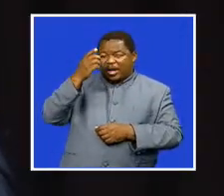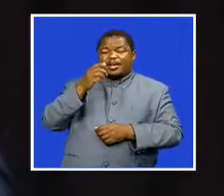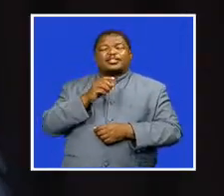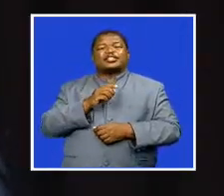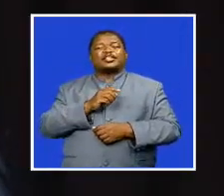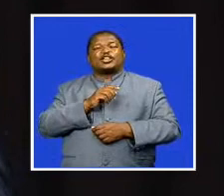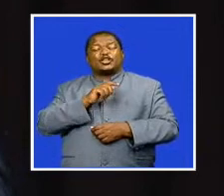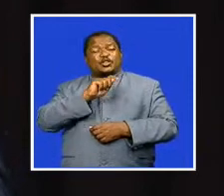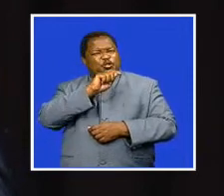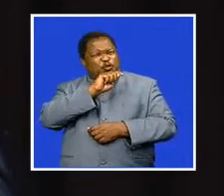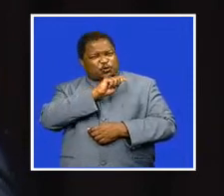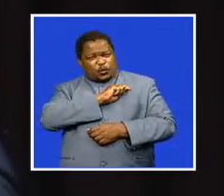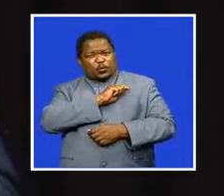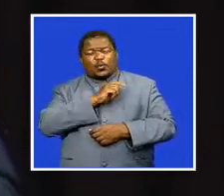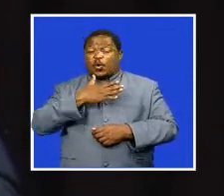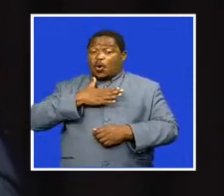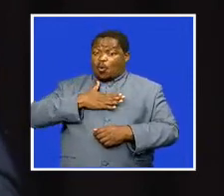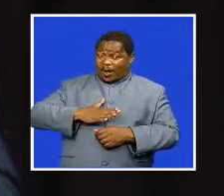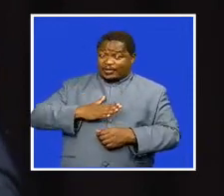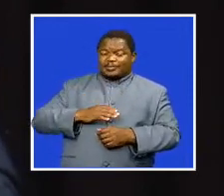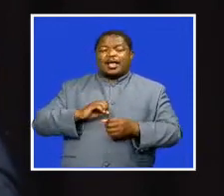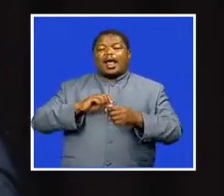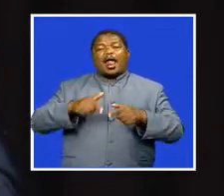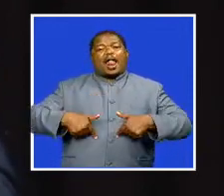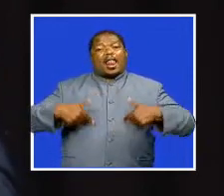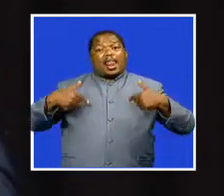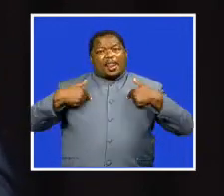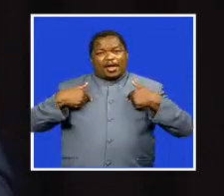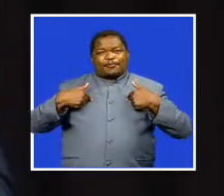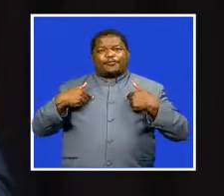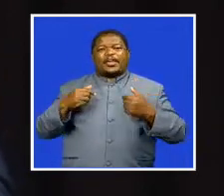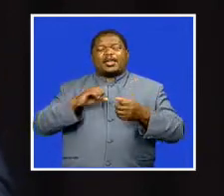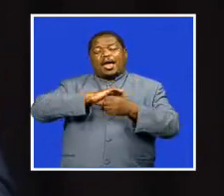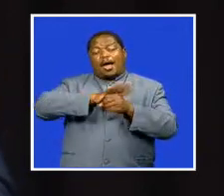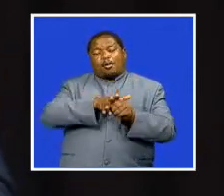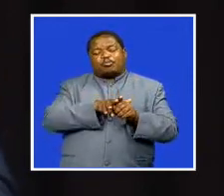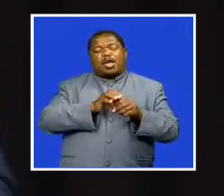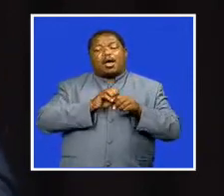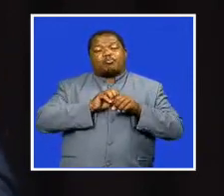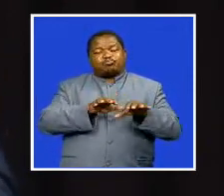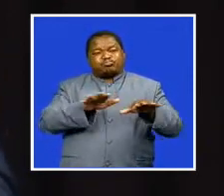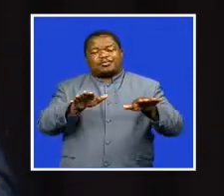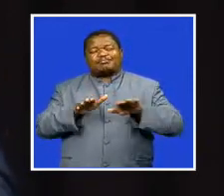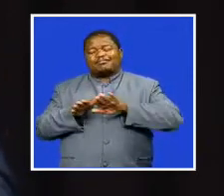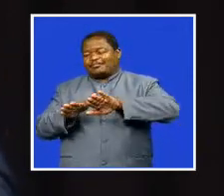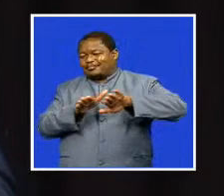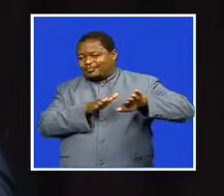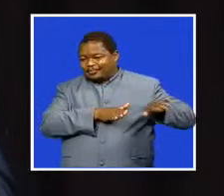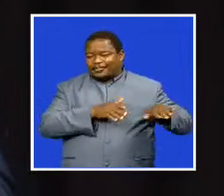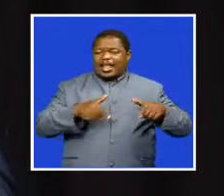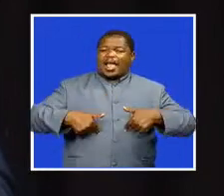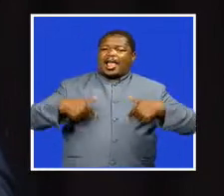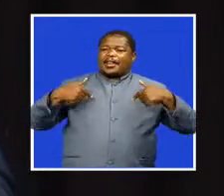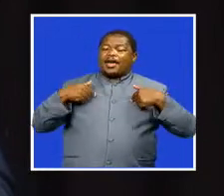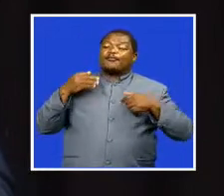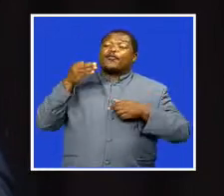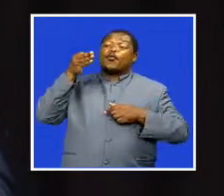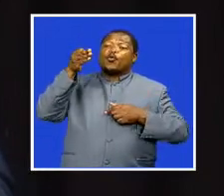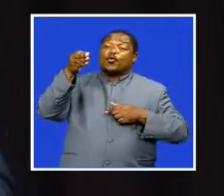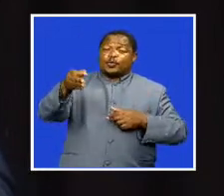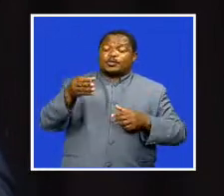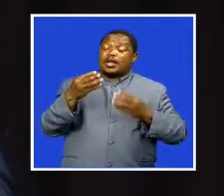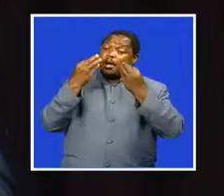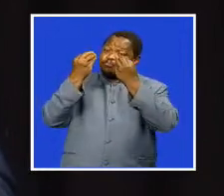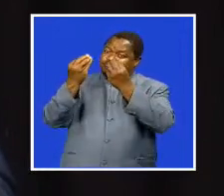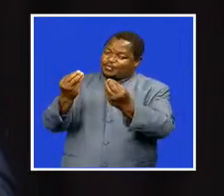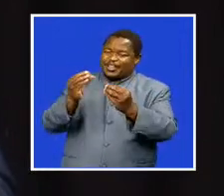to looking beyond COVID-19. Just as this campaign urges us to work towards transitioning into